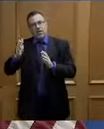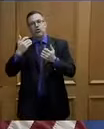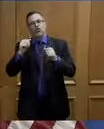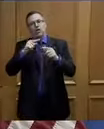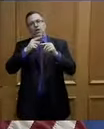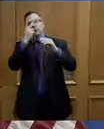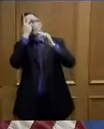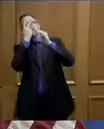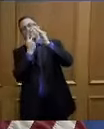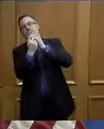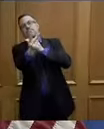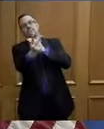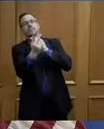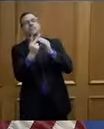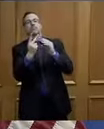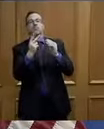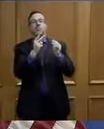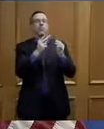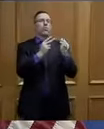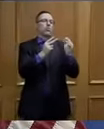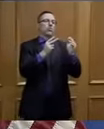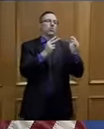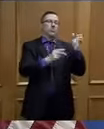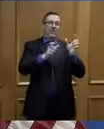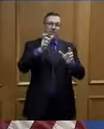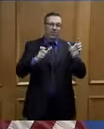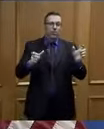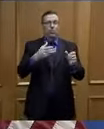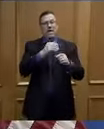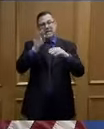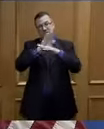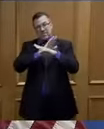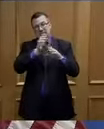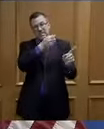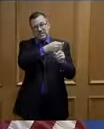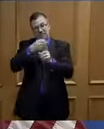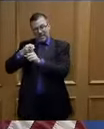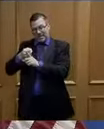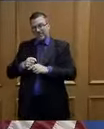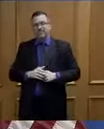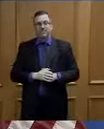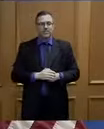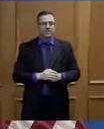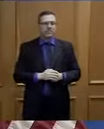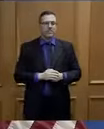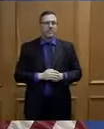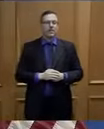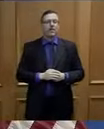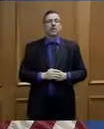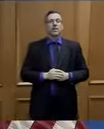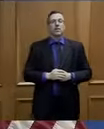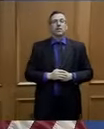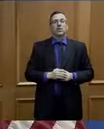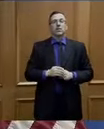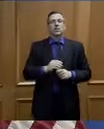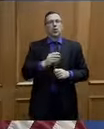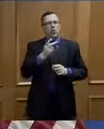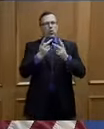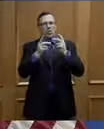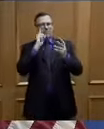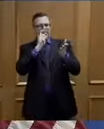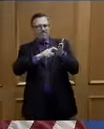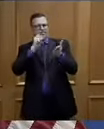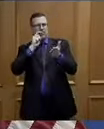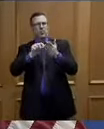impacts. You know, different parts of the country are in different stages. And so what we're seeing in different places